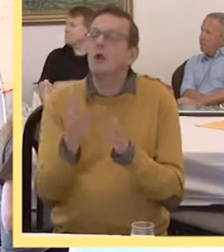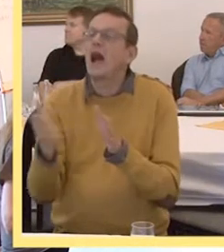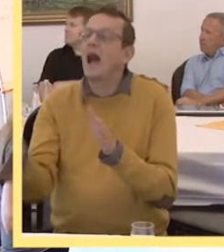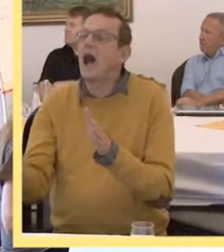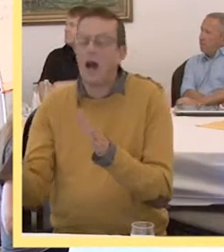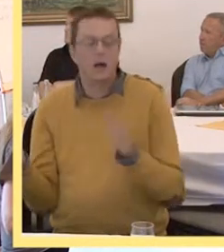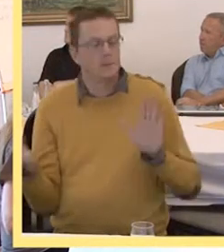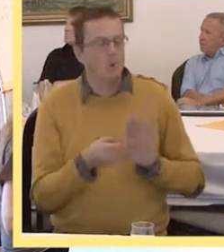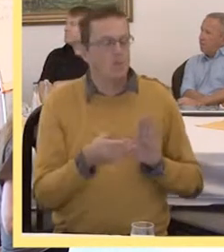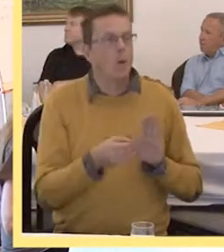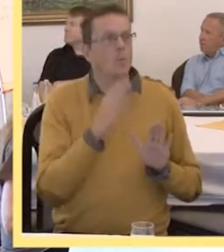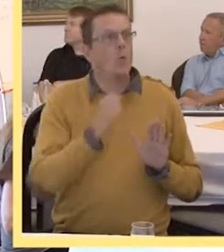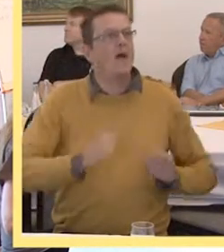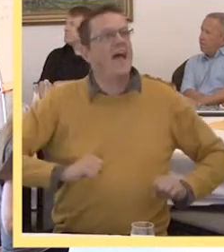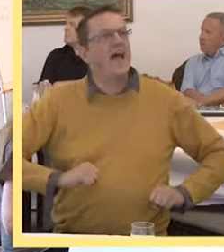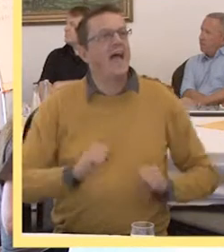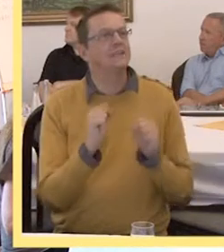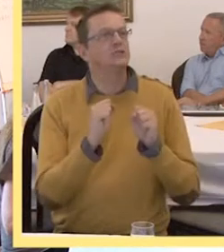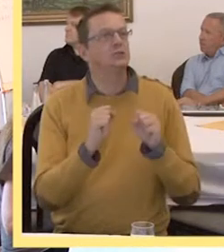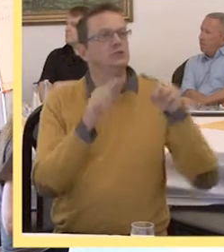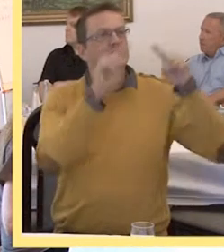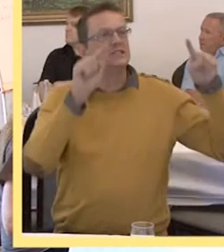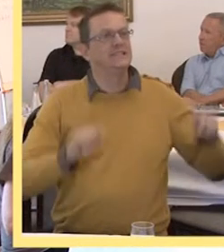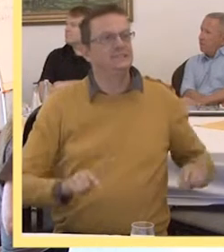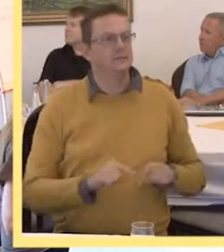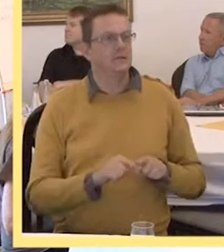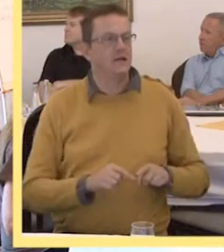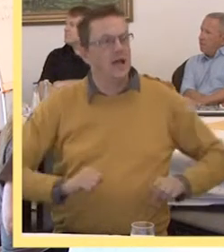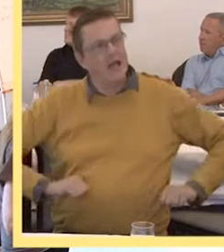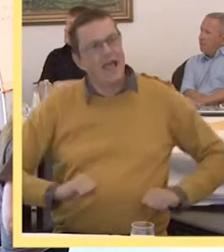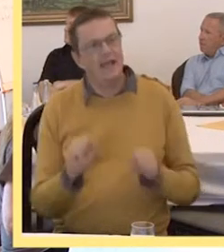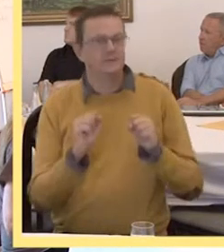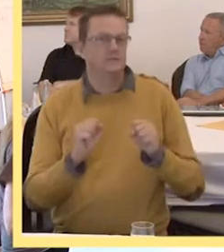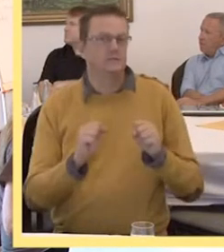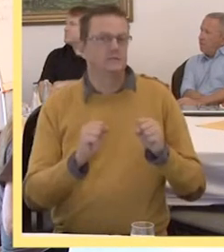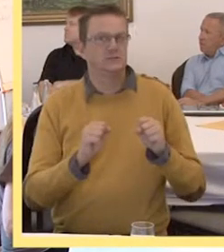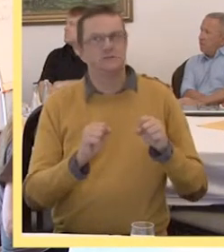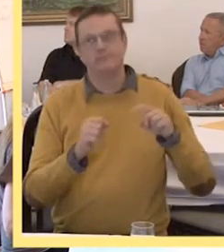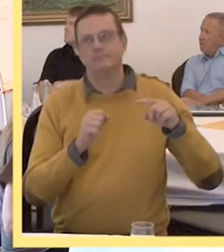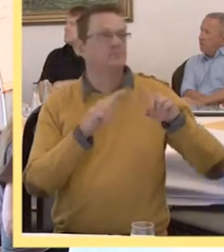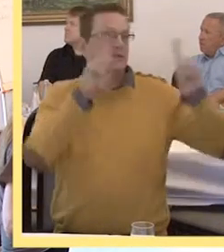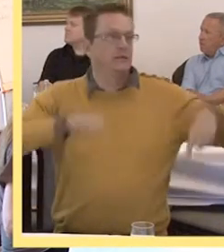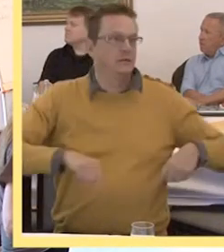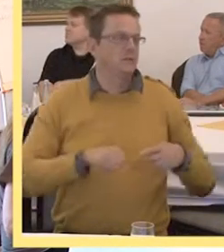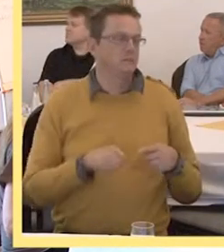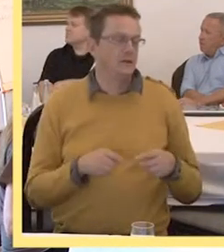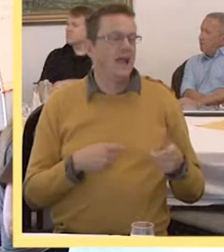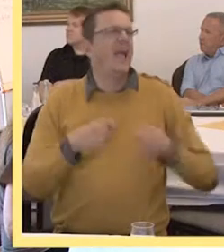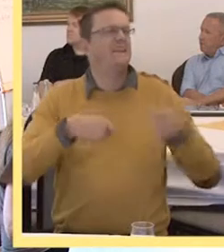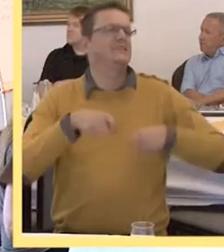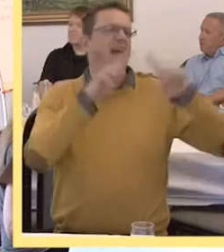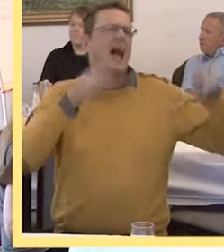sheets. These action sheets are, for example, in the ISC. They contain main points what to